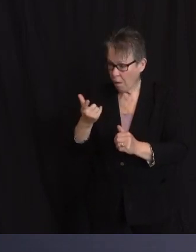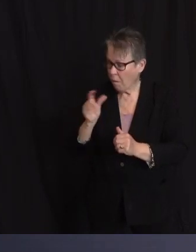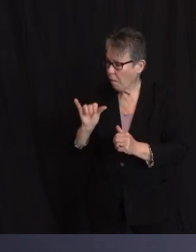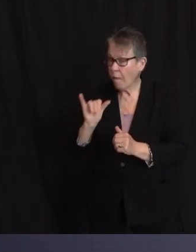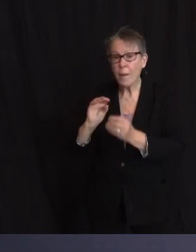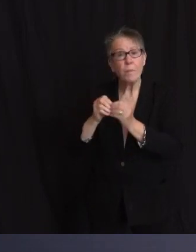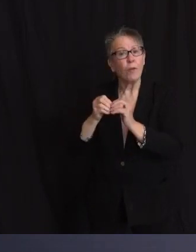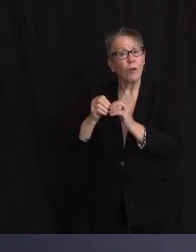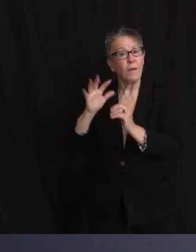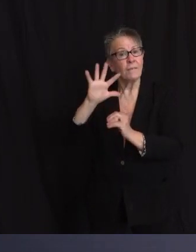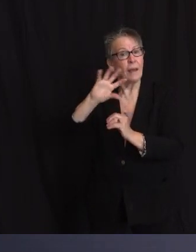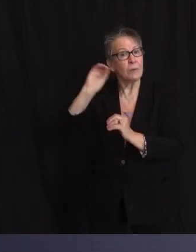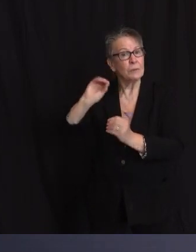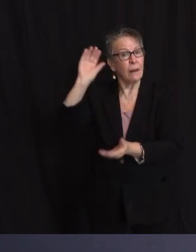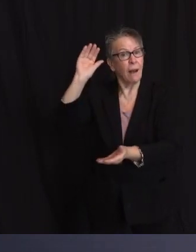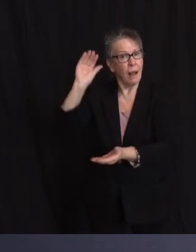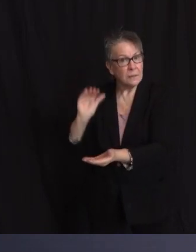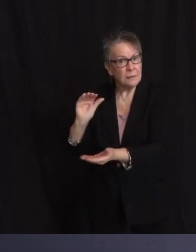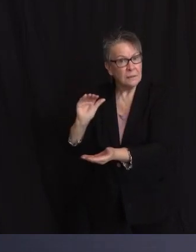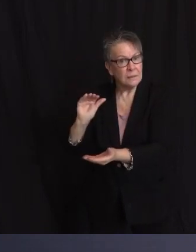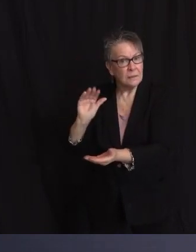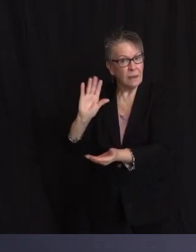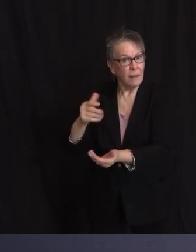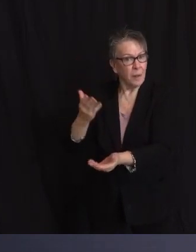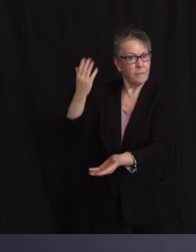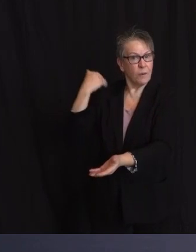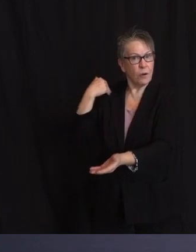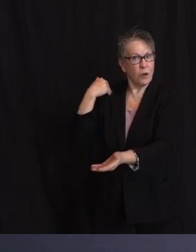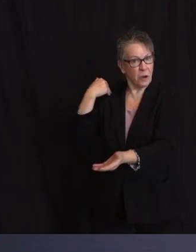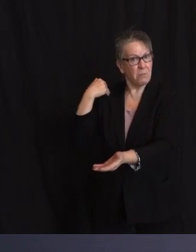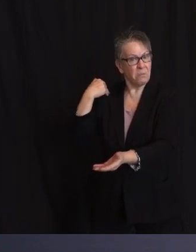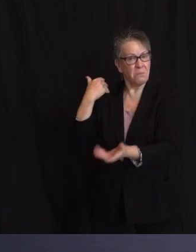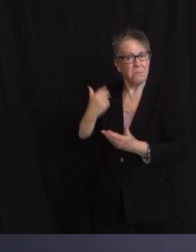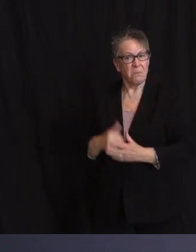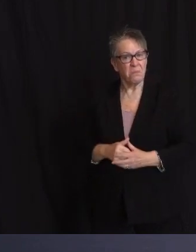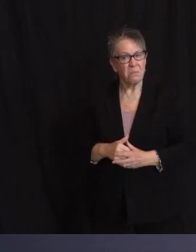1,592 of those individuals are on ventilators, or of about